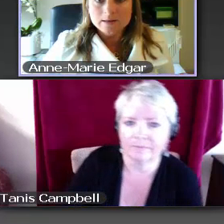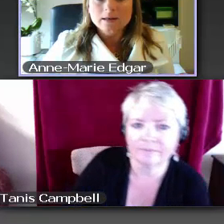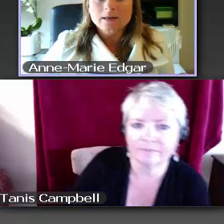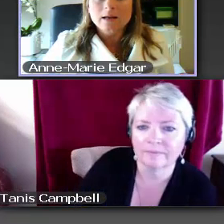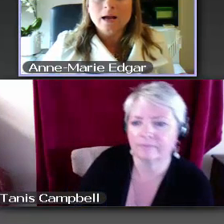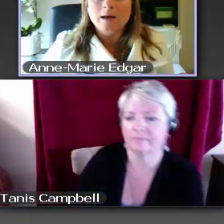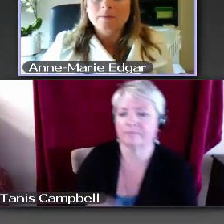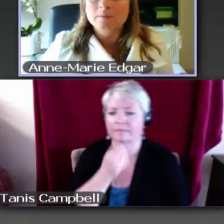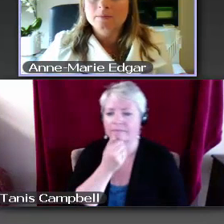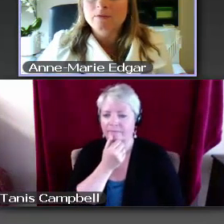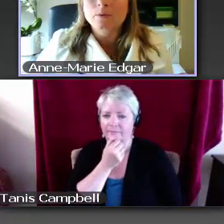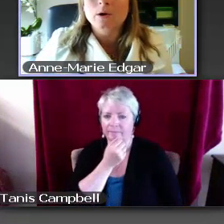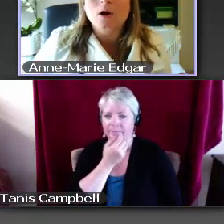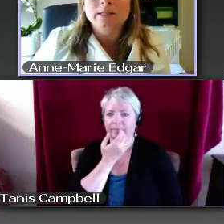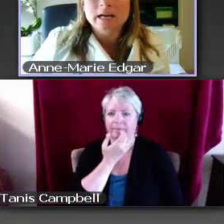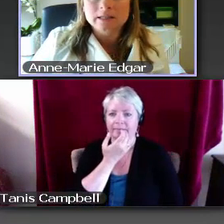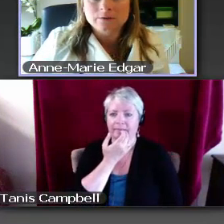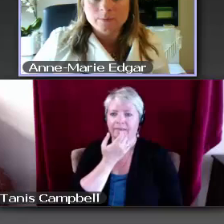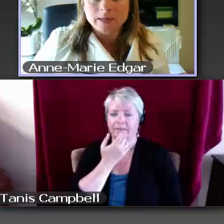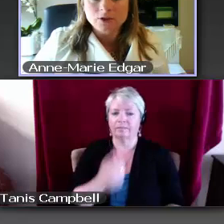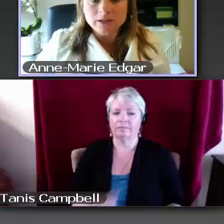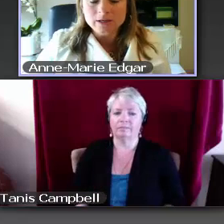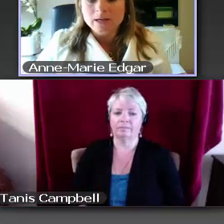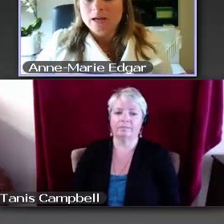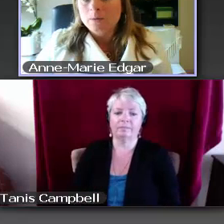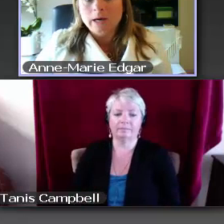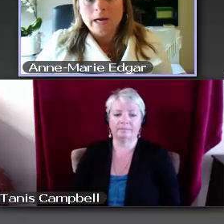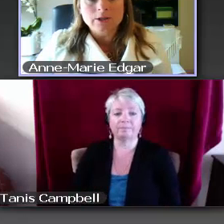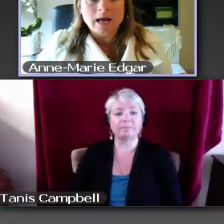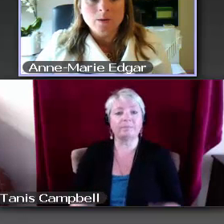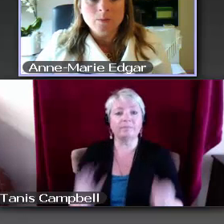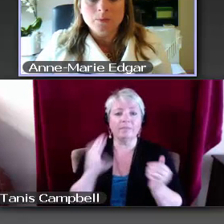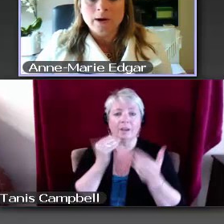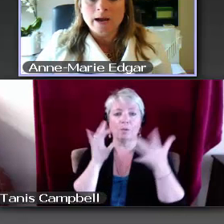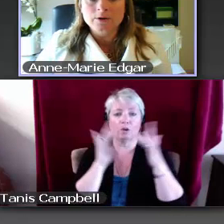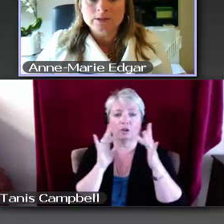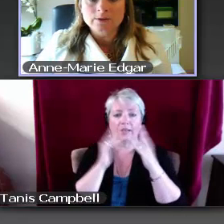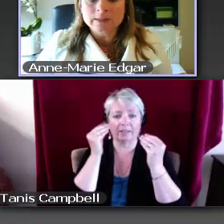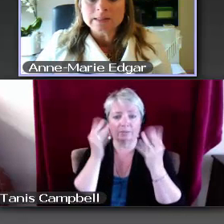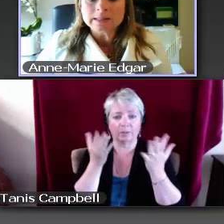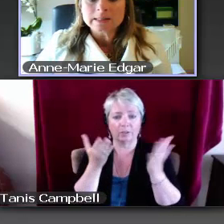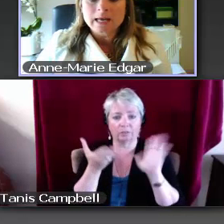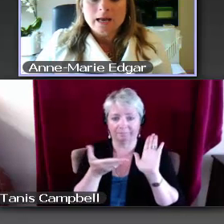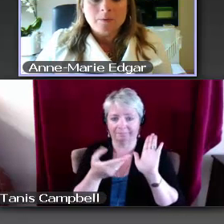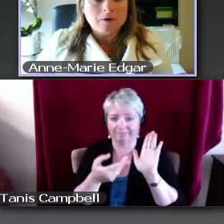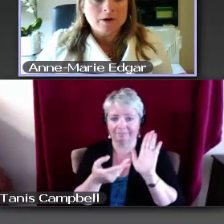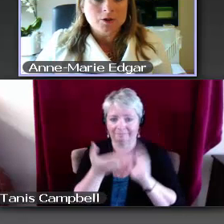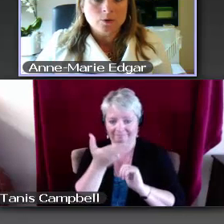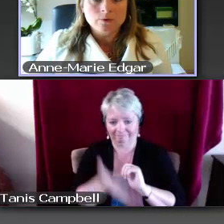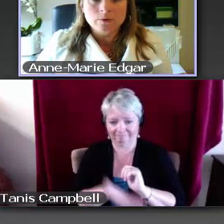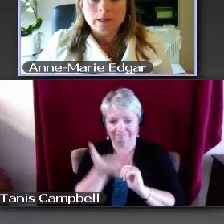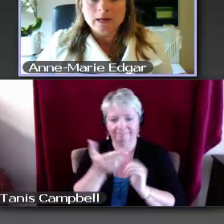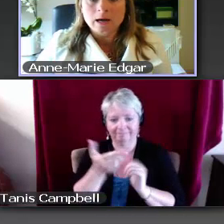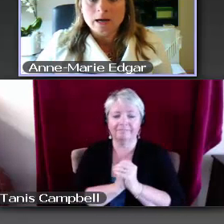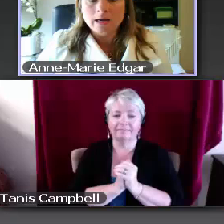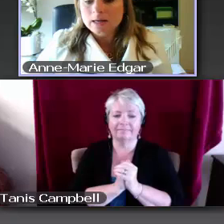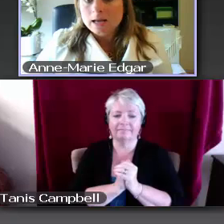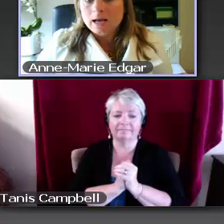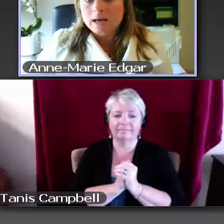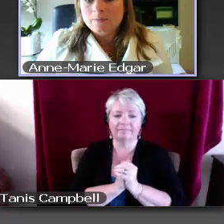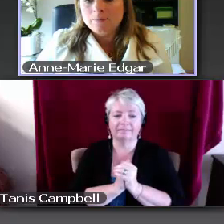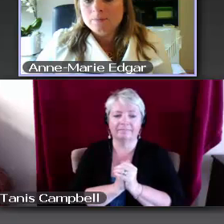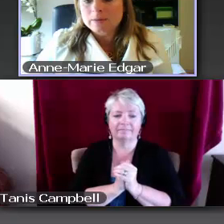by giving you our contact information. We're here to help. We're at your service. We've got a toll-free